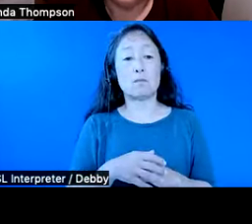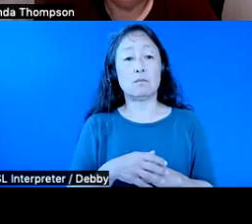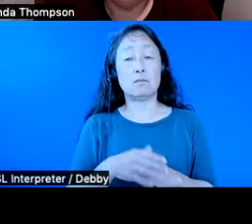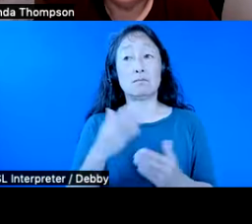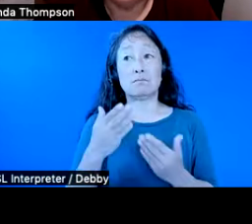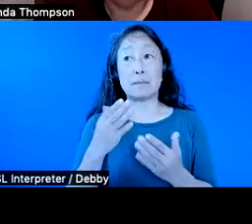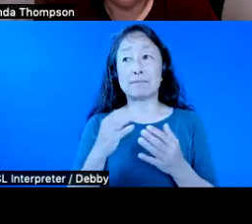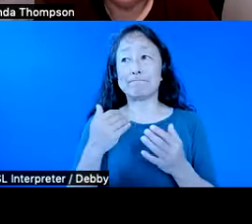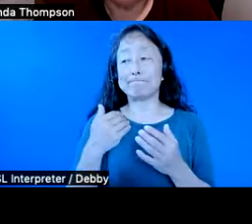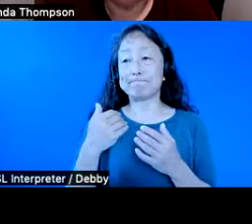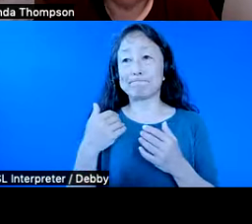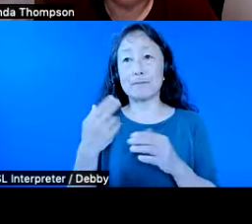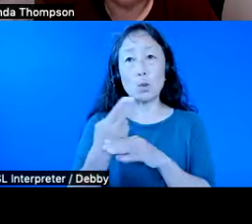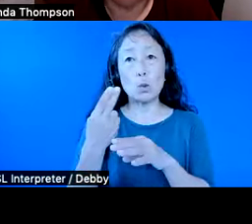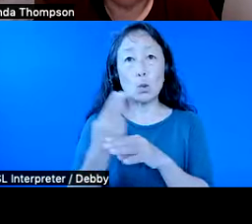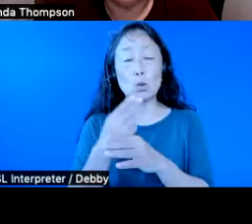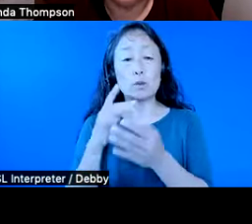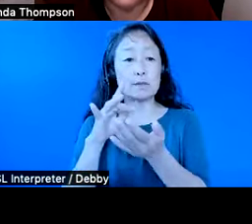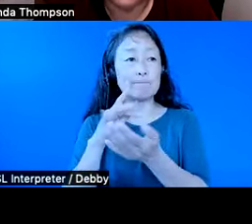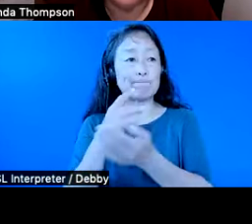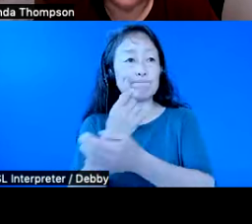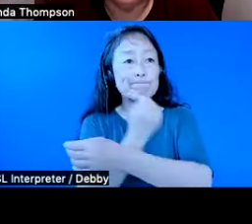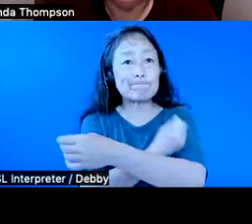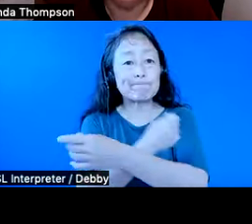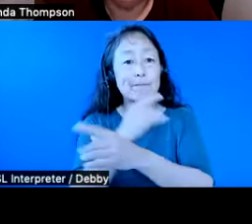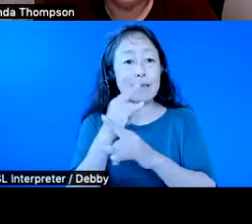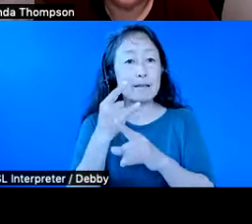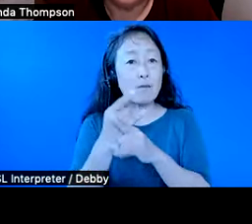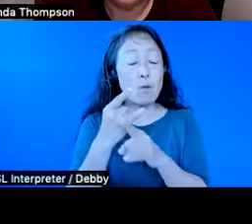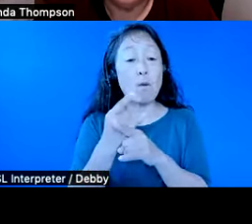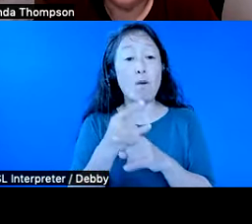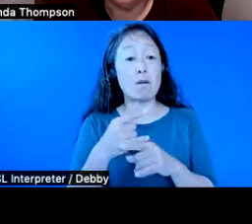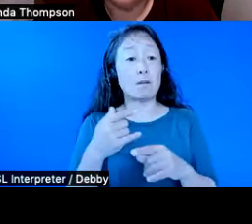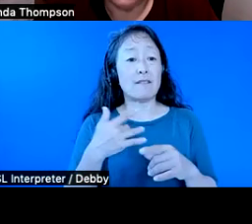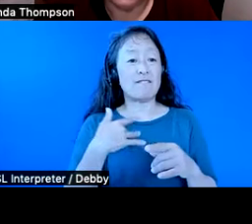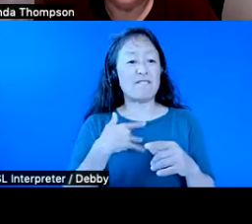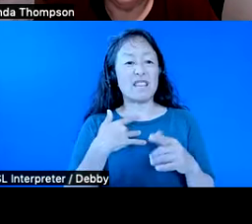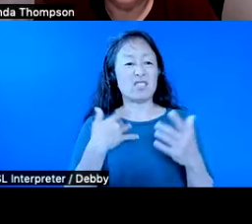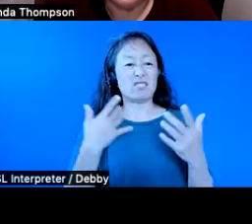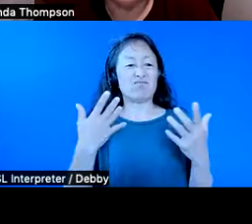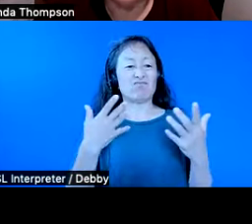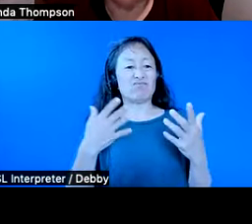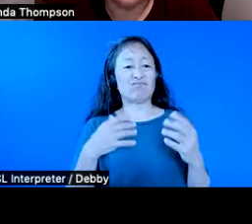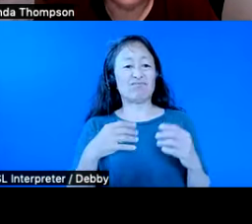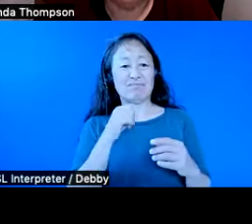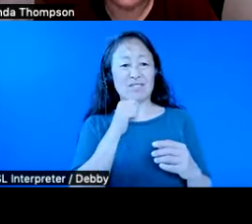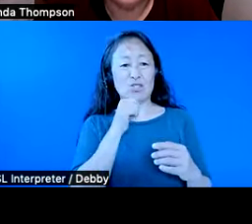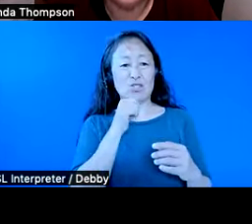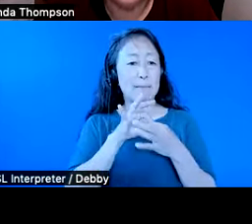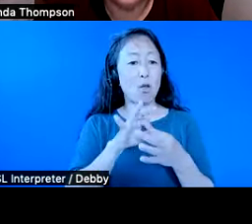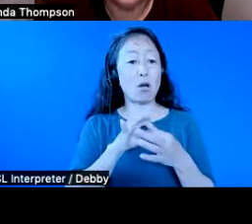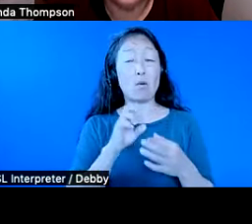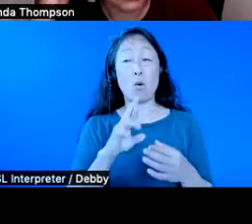They can have no sense of purpose or no sense of belonging anywhere. There can be anger, rage, or flat